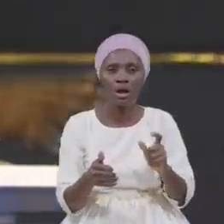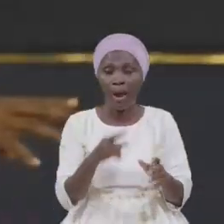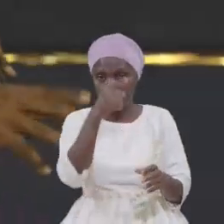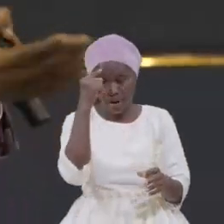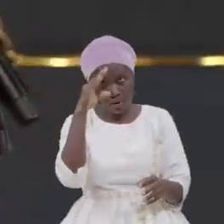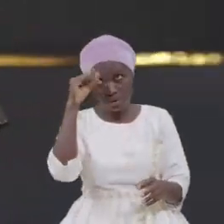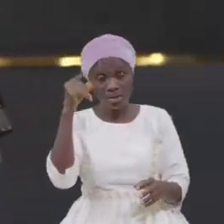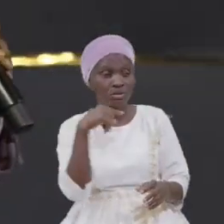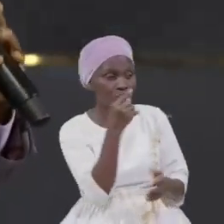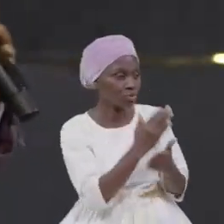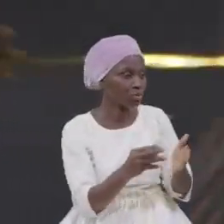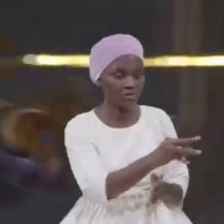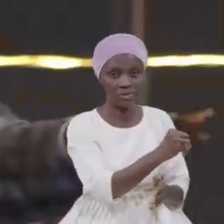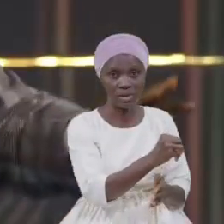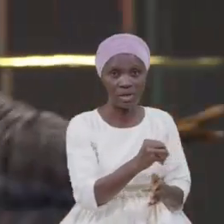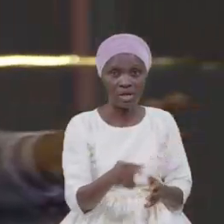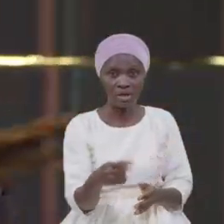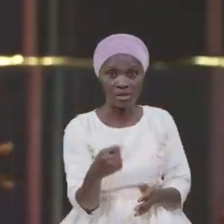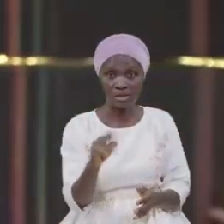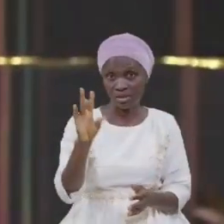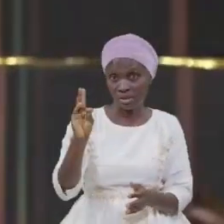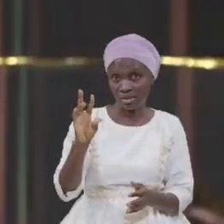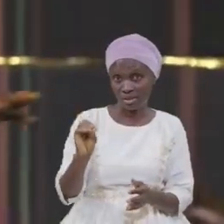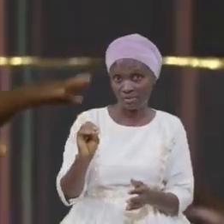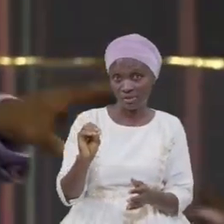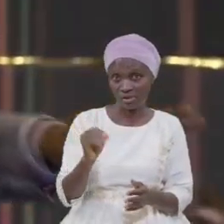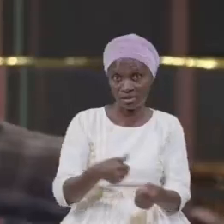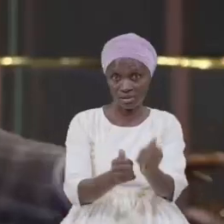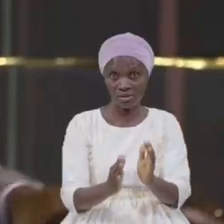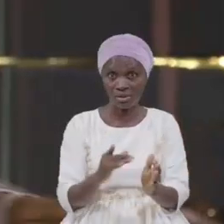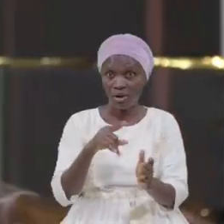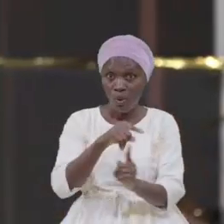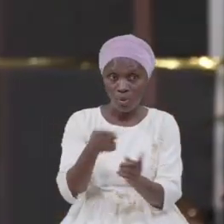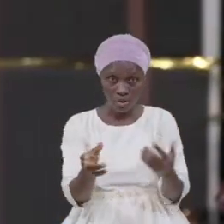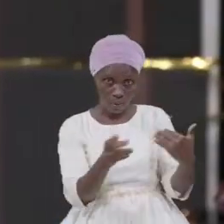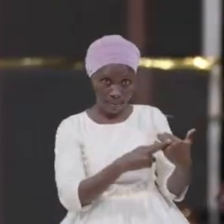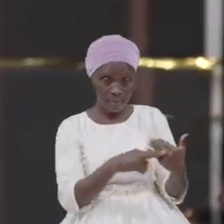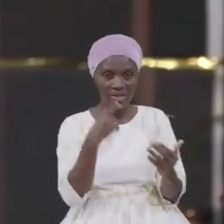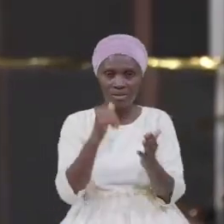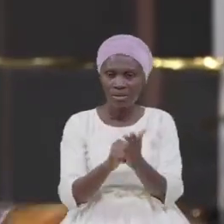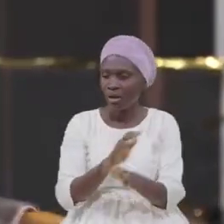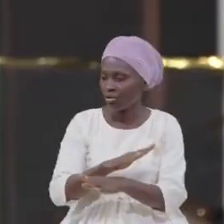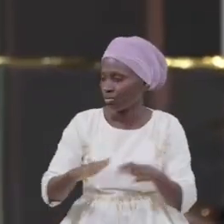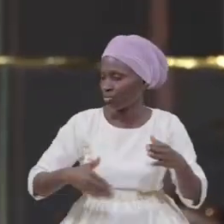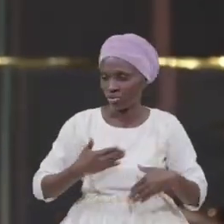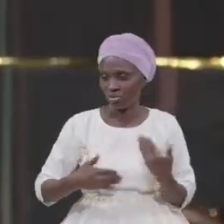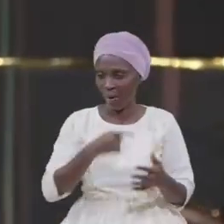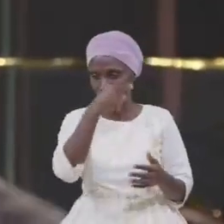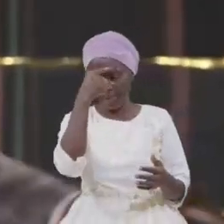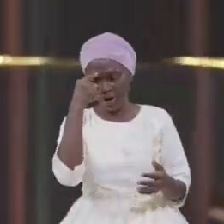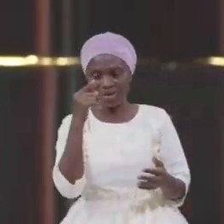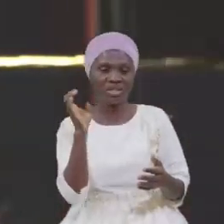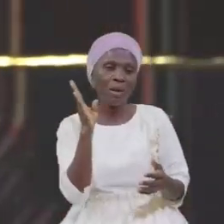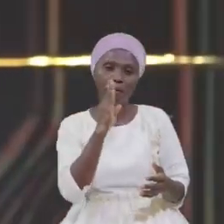the 70, when they returned, he said, rejoice not, because the evil spirits are kind